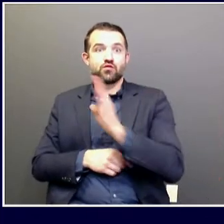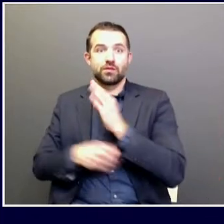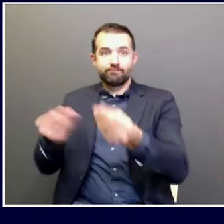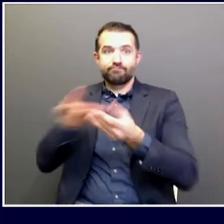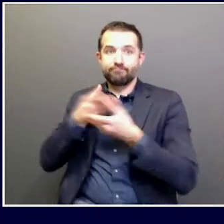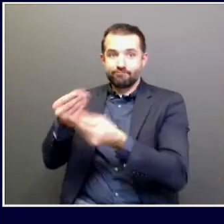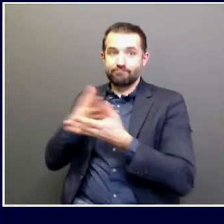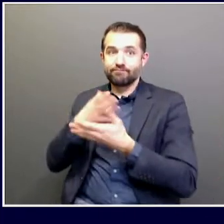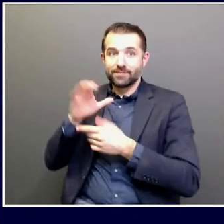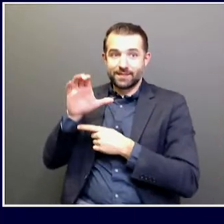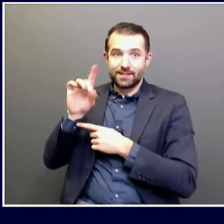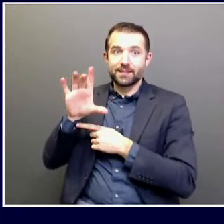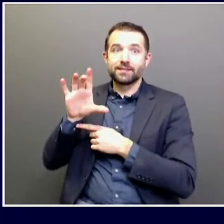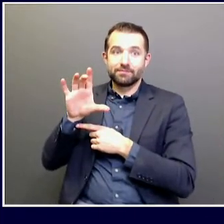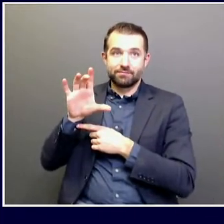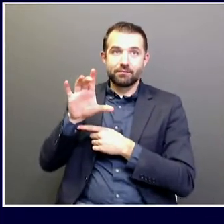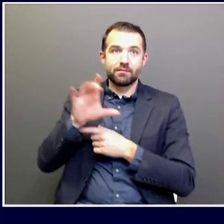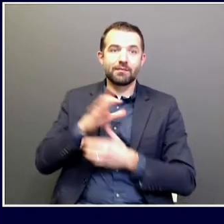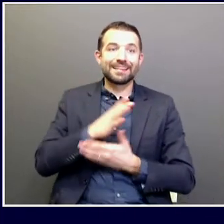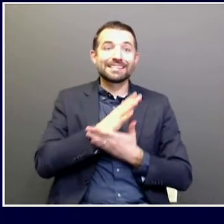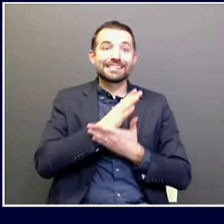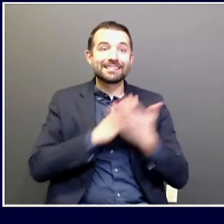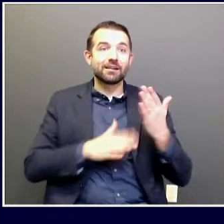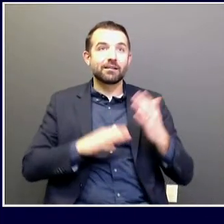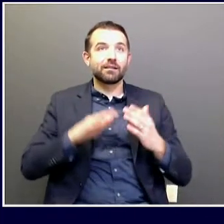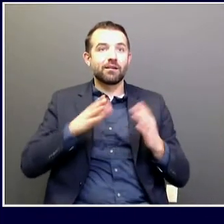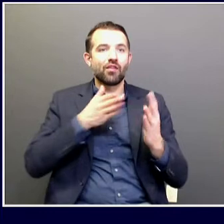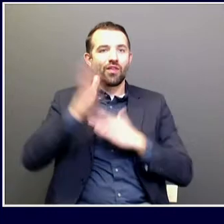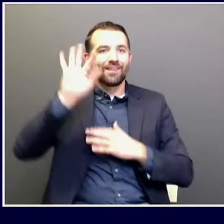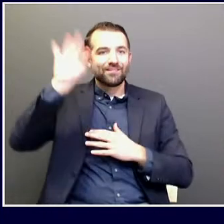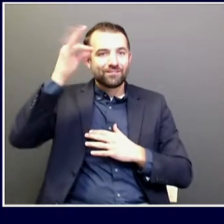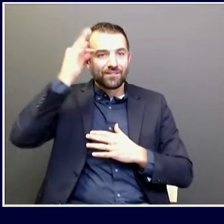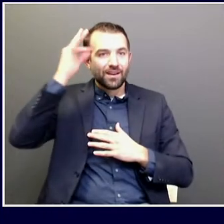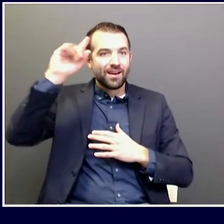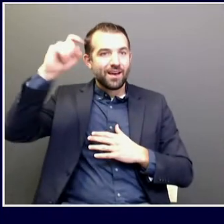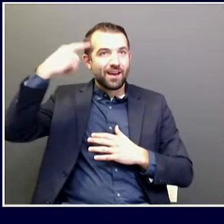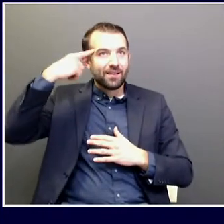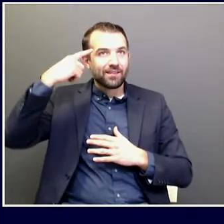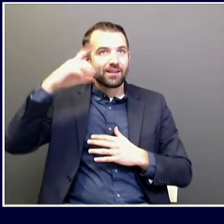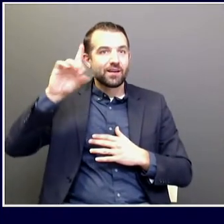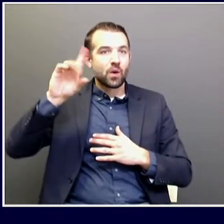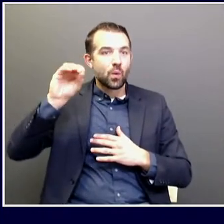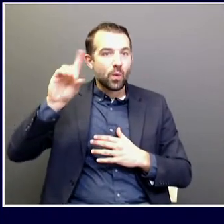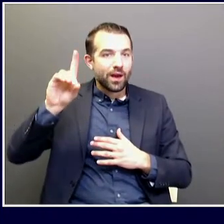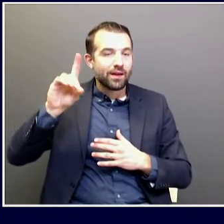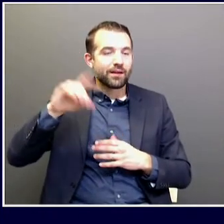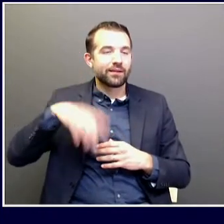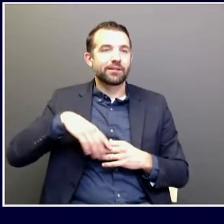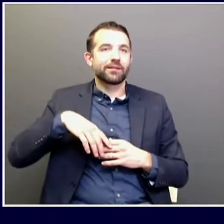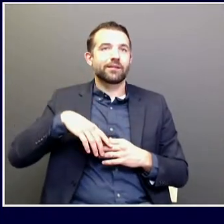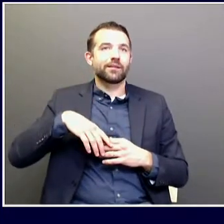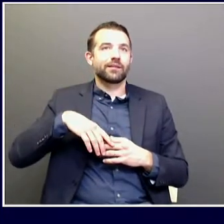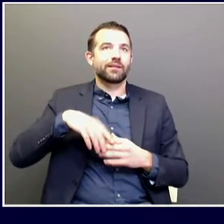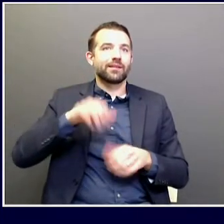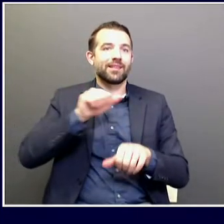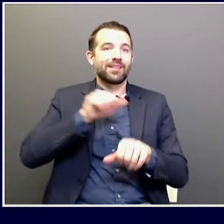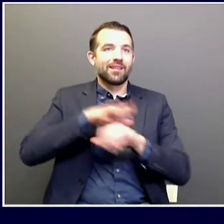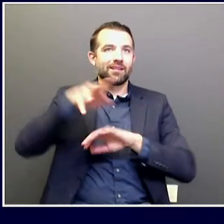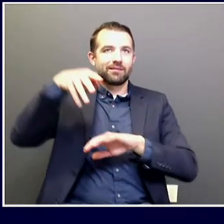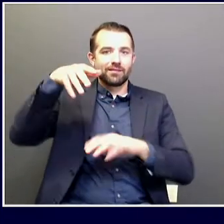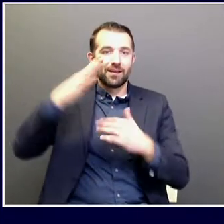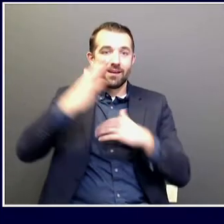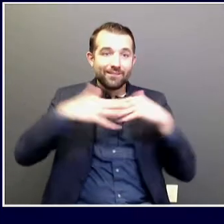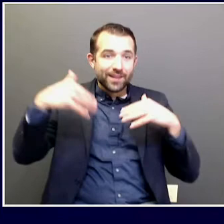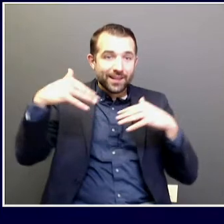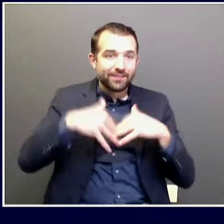tribal clinics that are operated by the Department of Defense, clinics that are operated directly by the federal government for federal